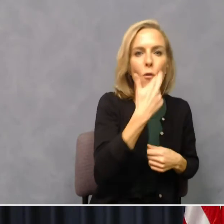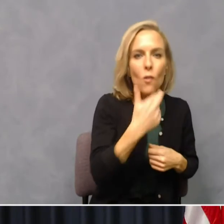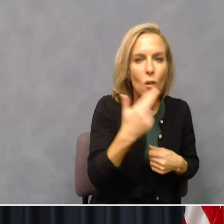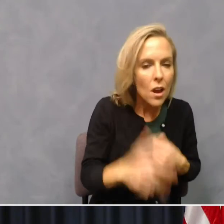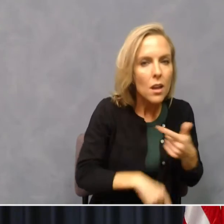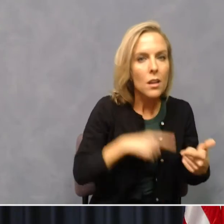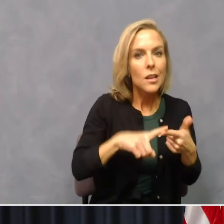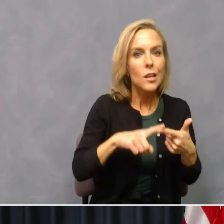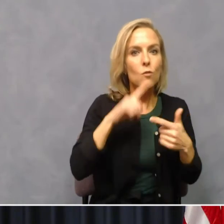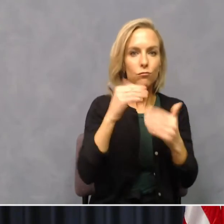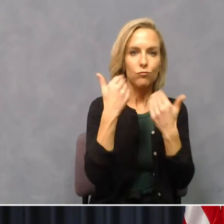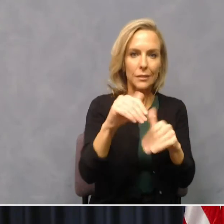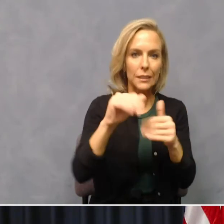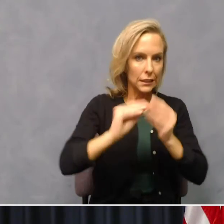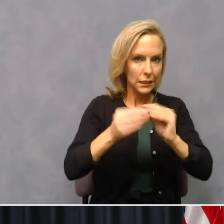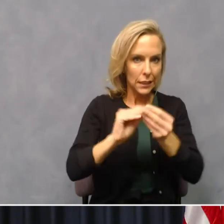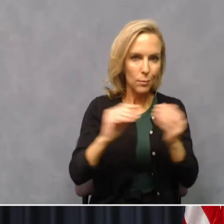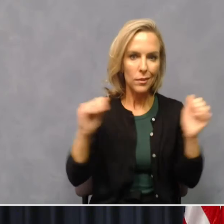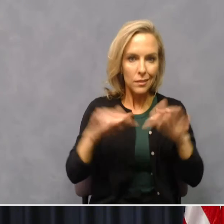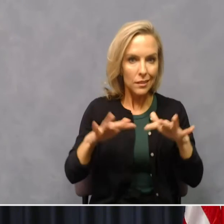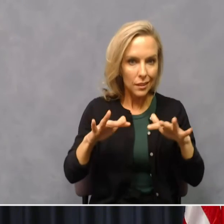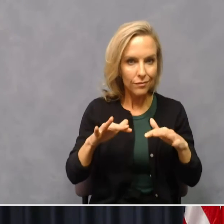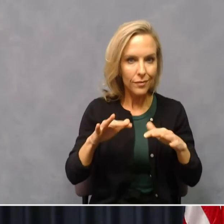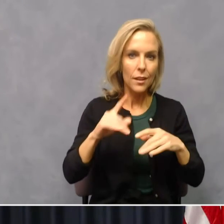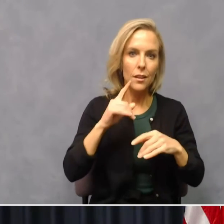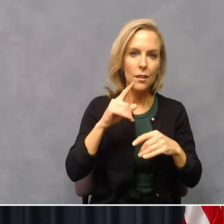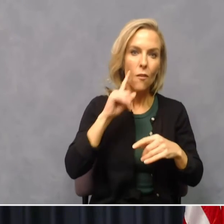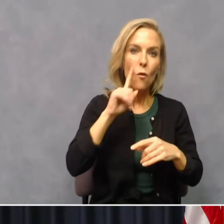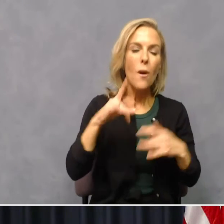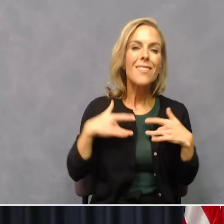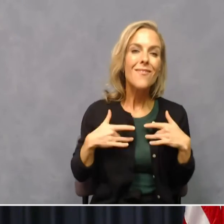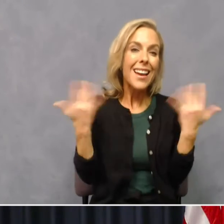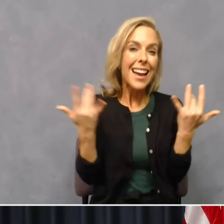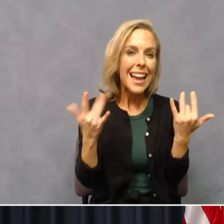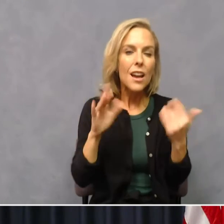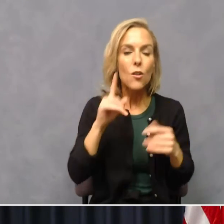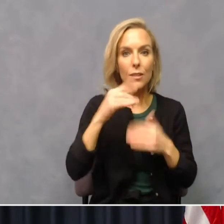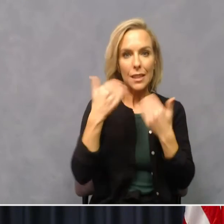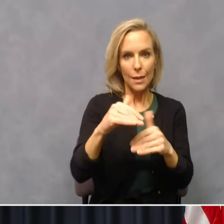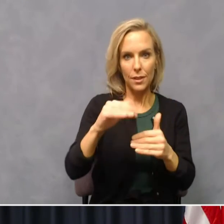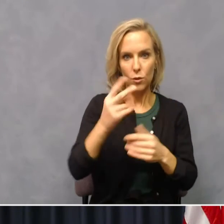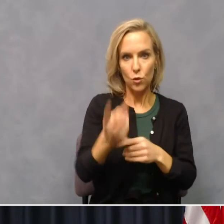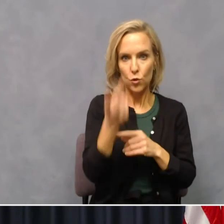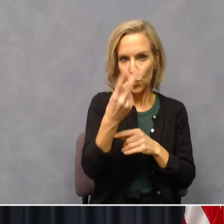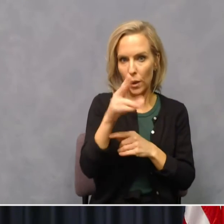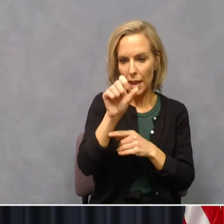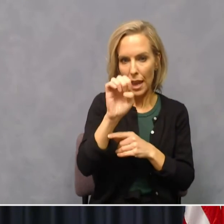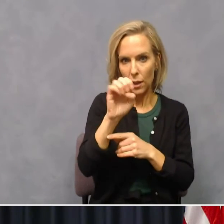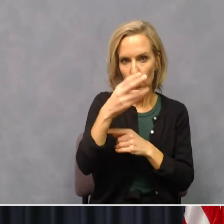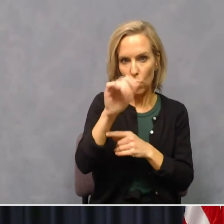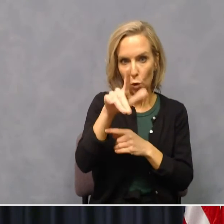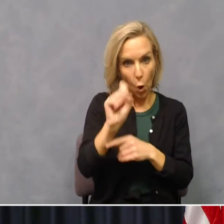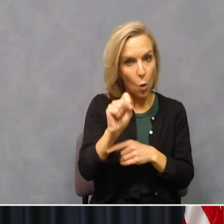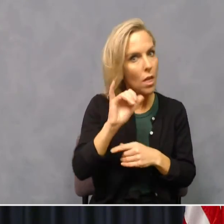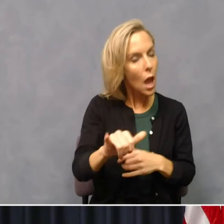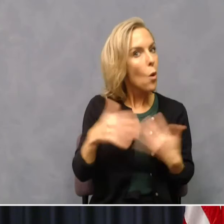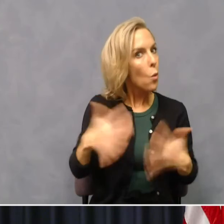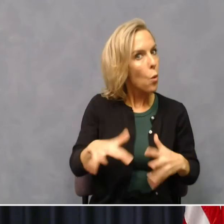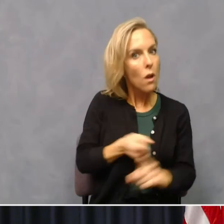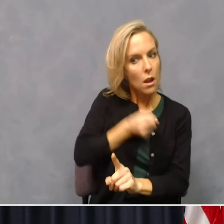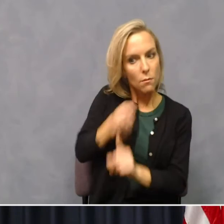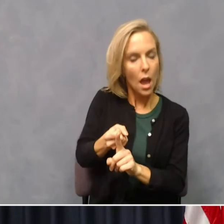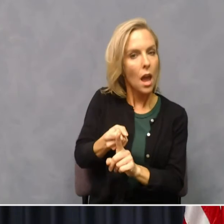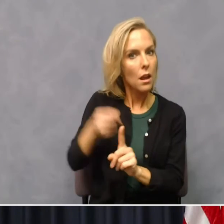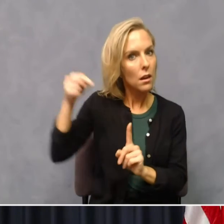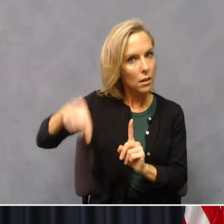gatherings to make them very small, only 2 households, that it had and made a real difference, even the move that we had to